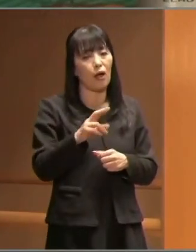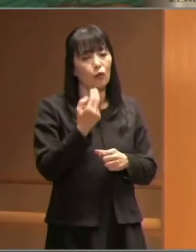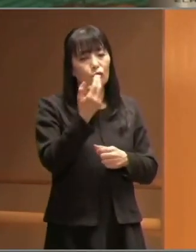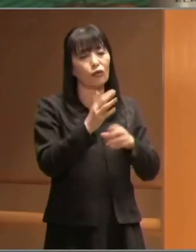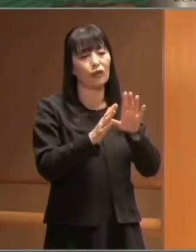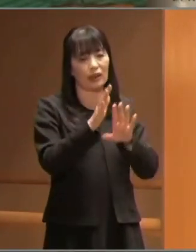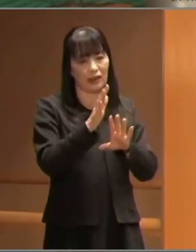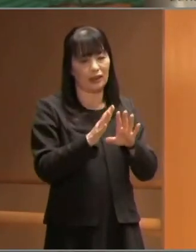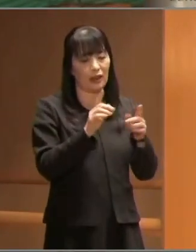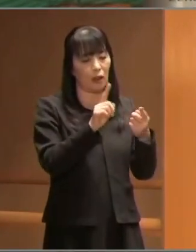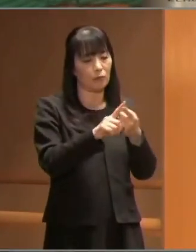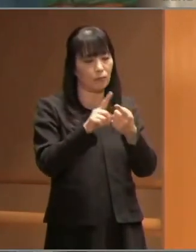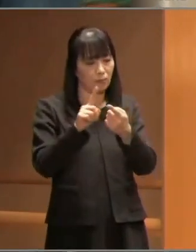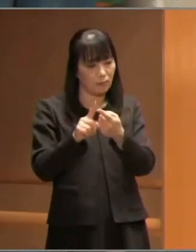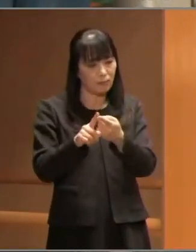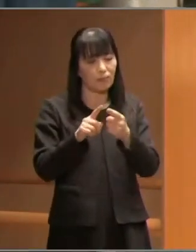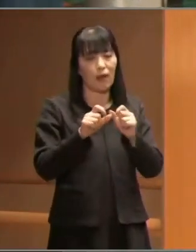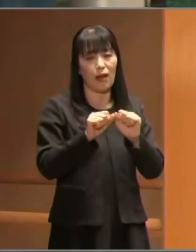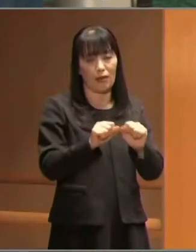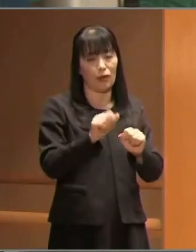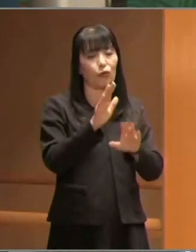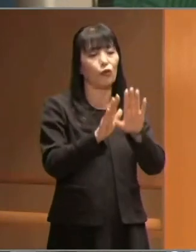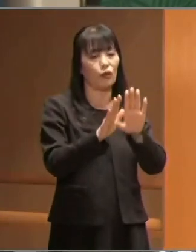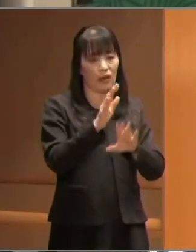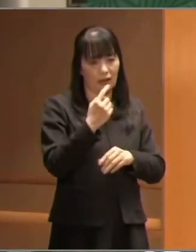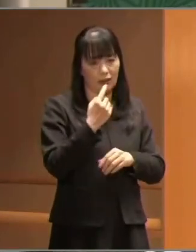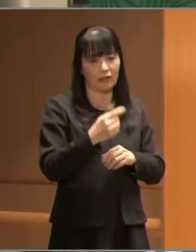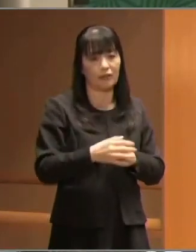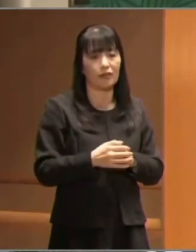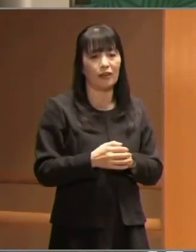quickly respond to what is happening.